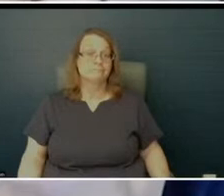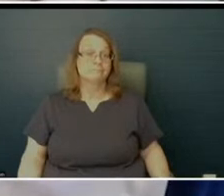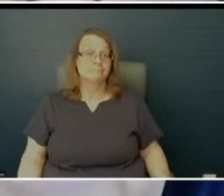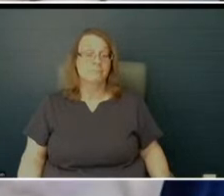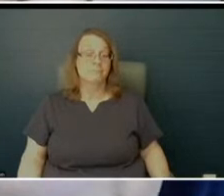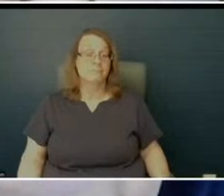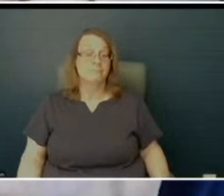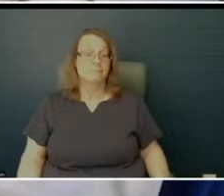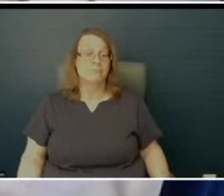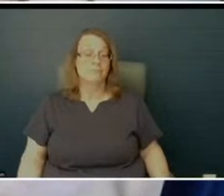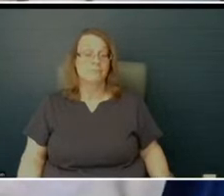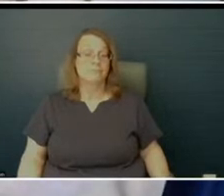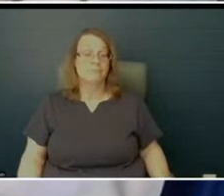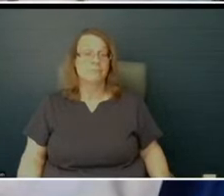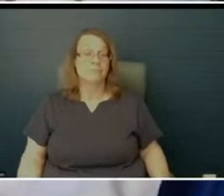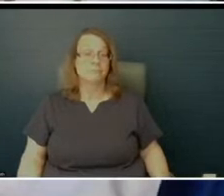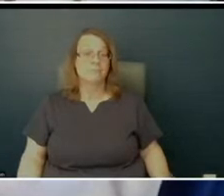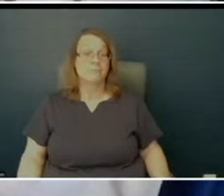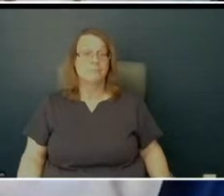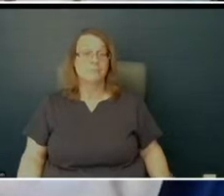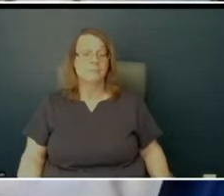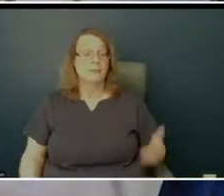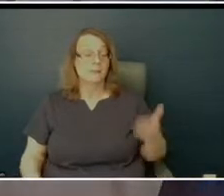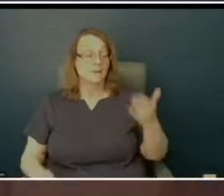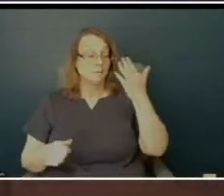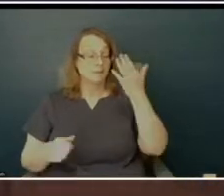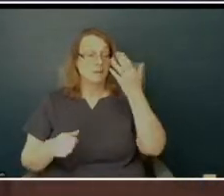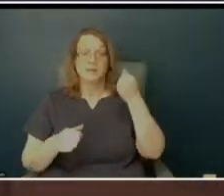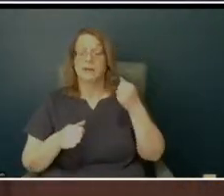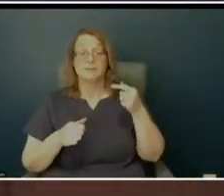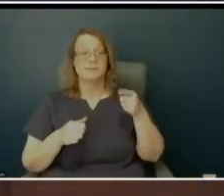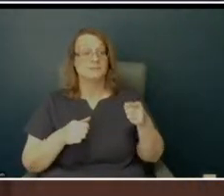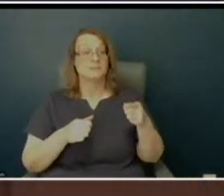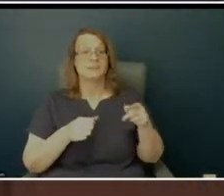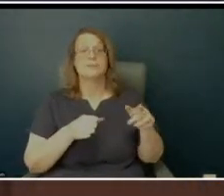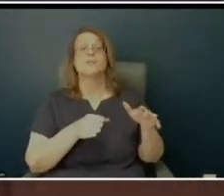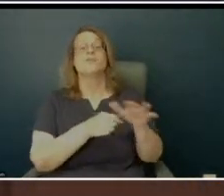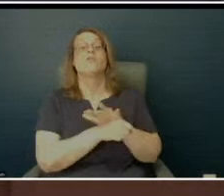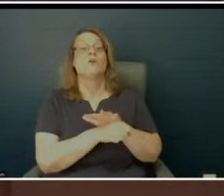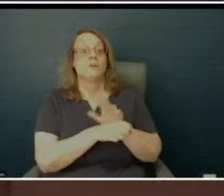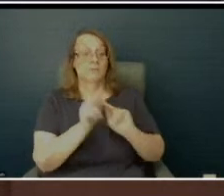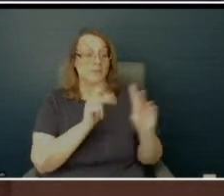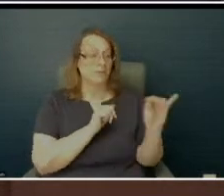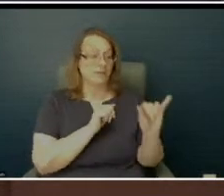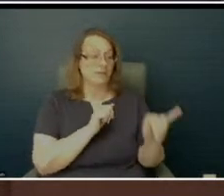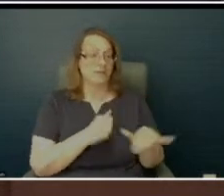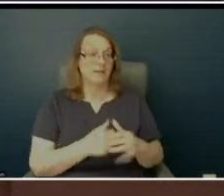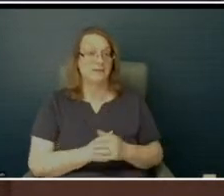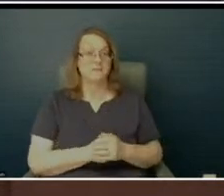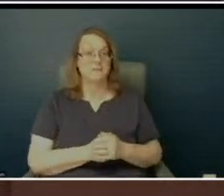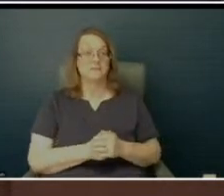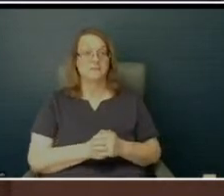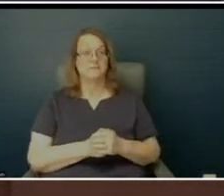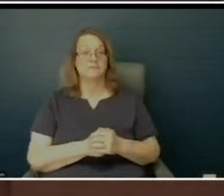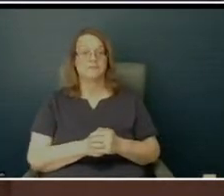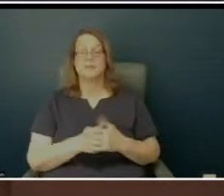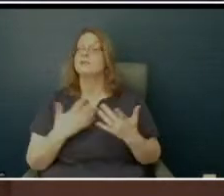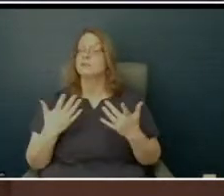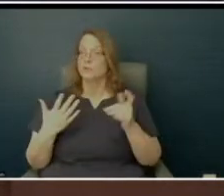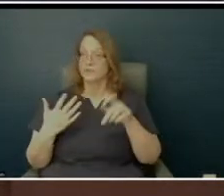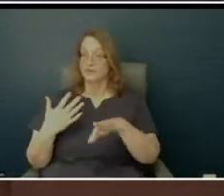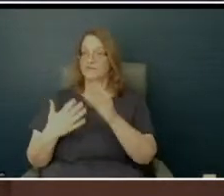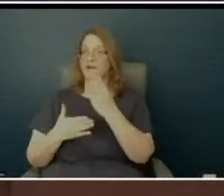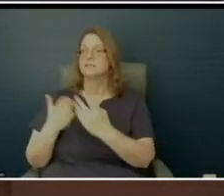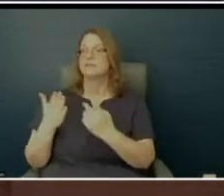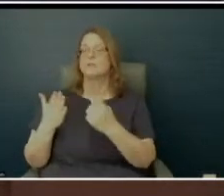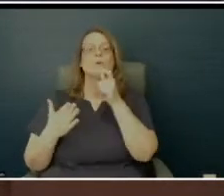Because judgment was filled with people like that. Should put somebody that's not frightened of what's going to be done to their reputation. Mr. Donahue,